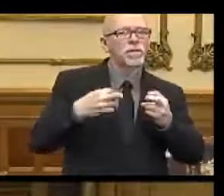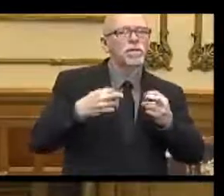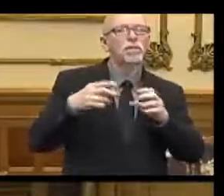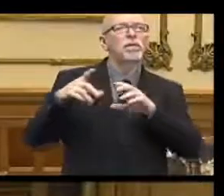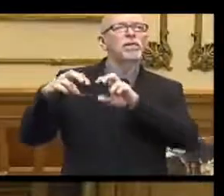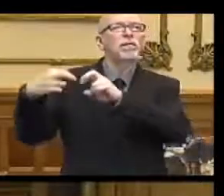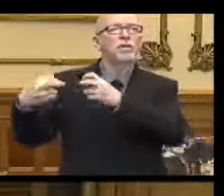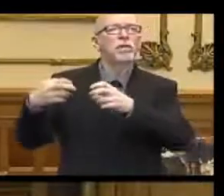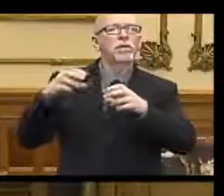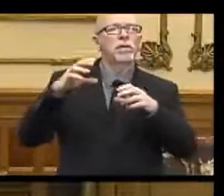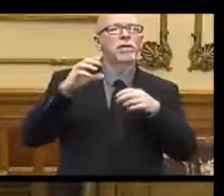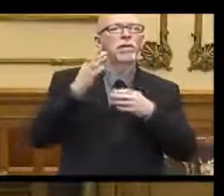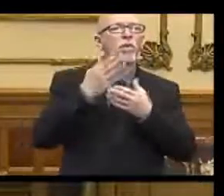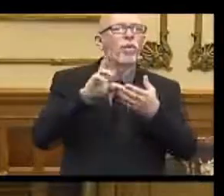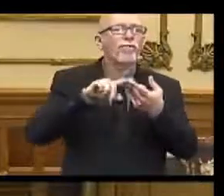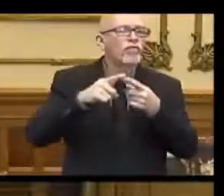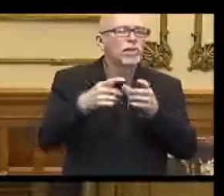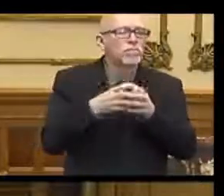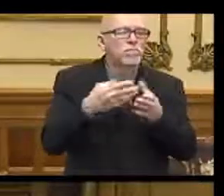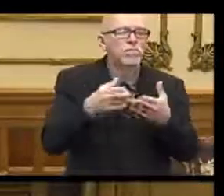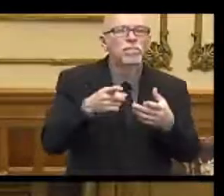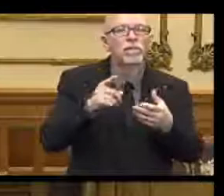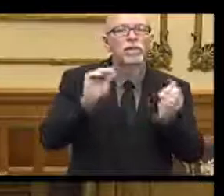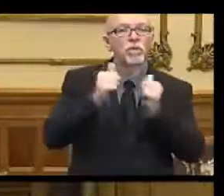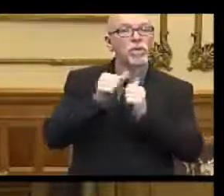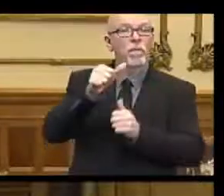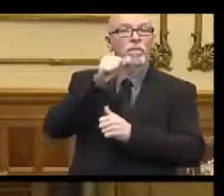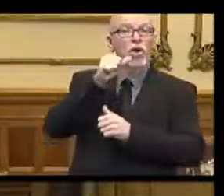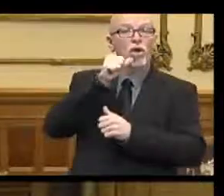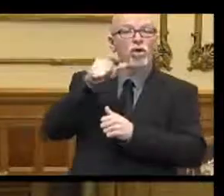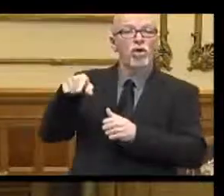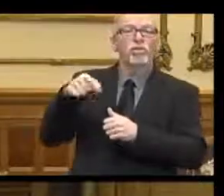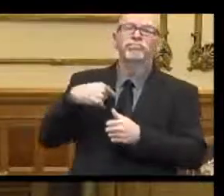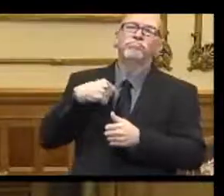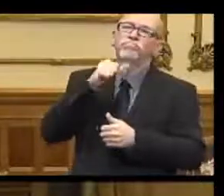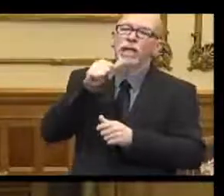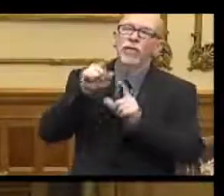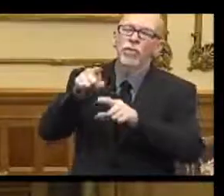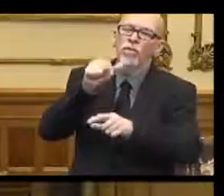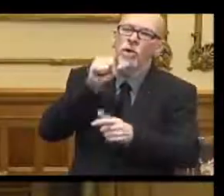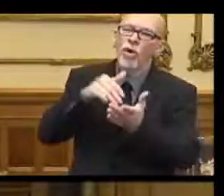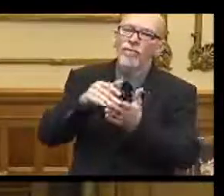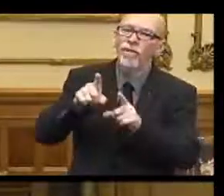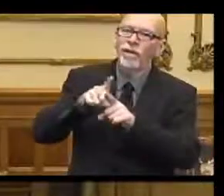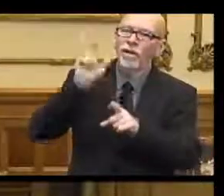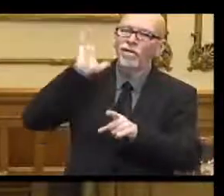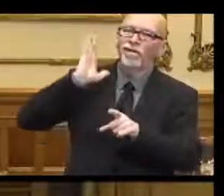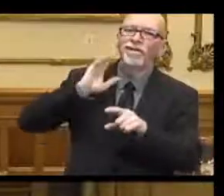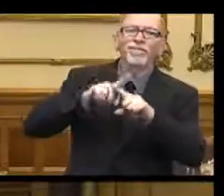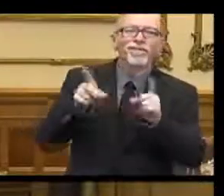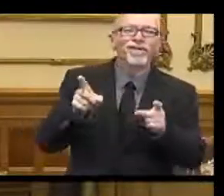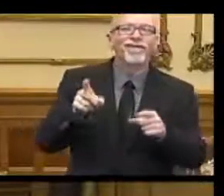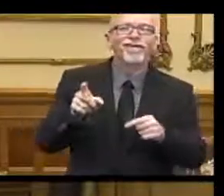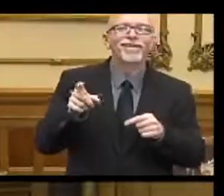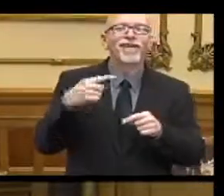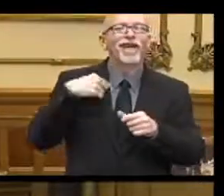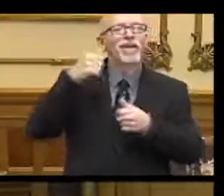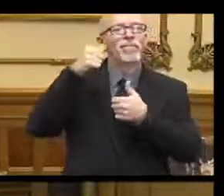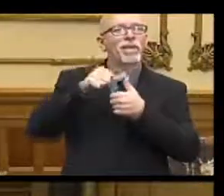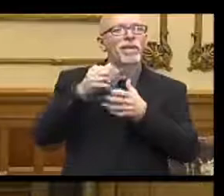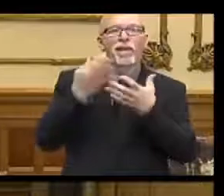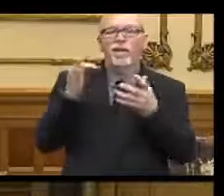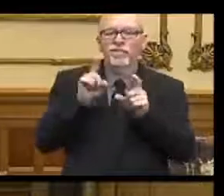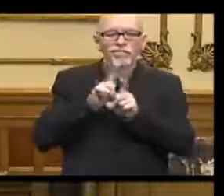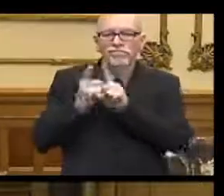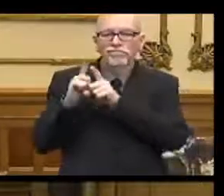times or very close-knit friends versus a bar, which I don't spend a lot of time in them anymore, but I can remember a lot of,